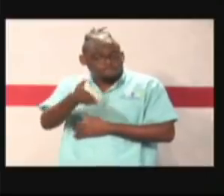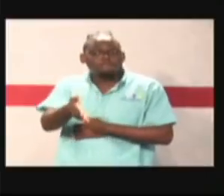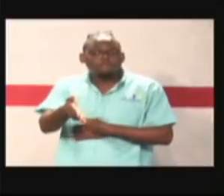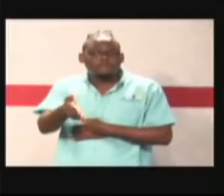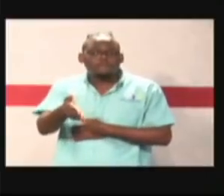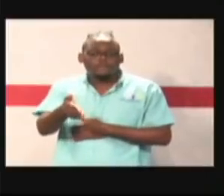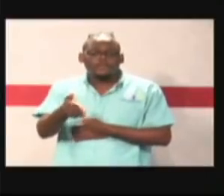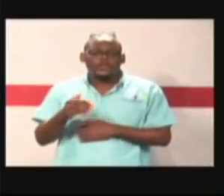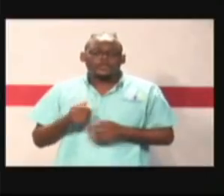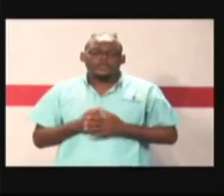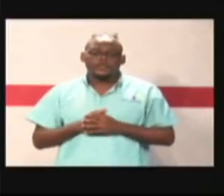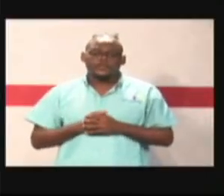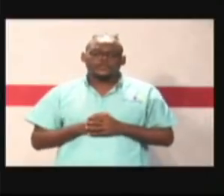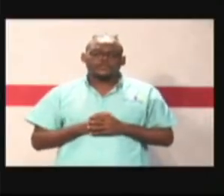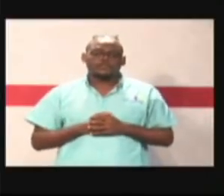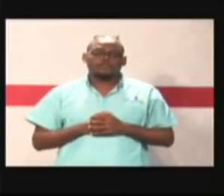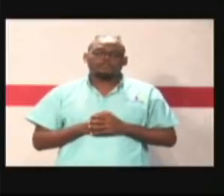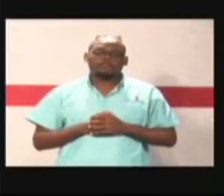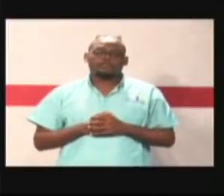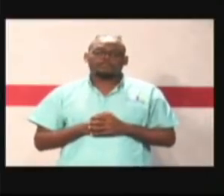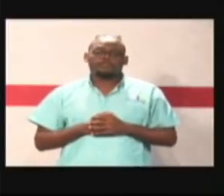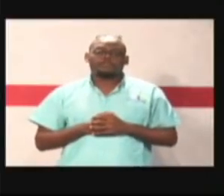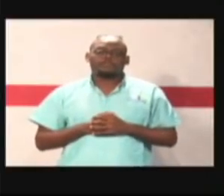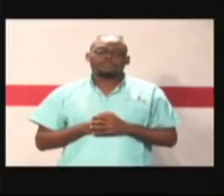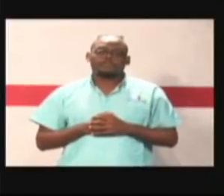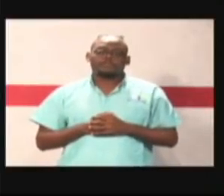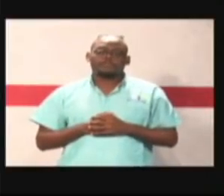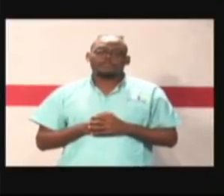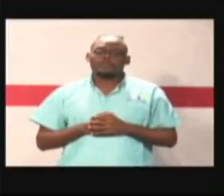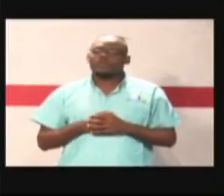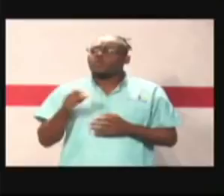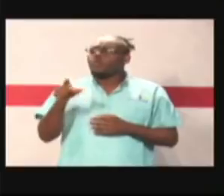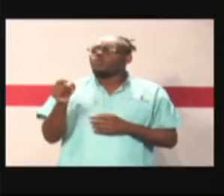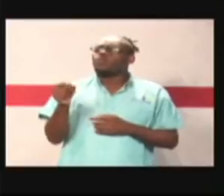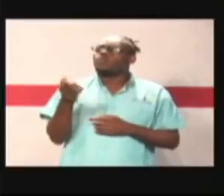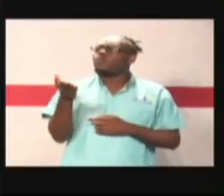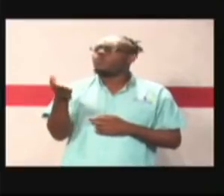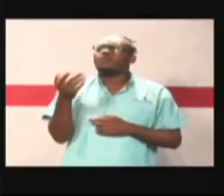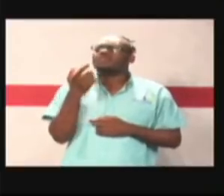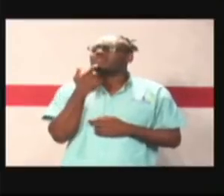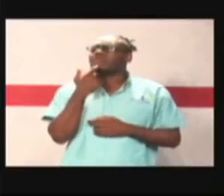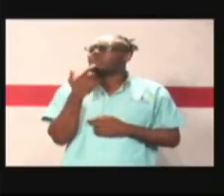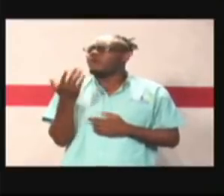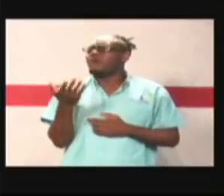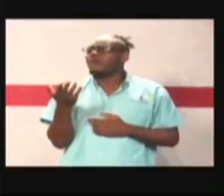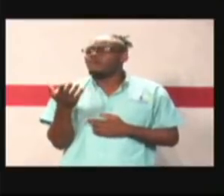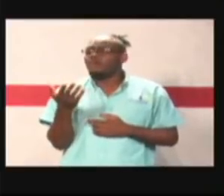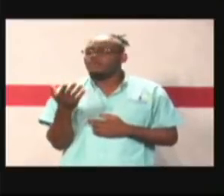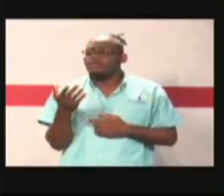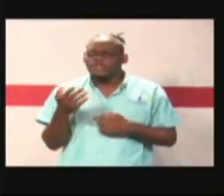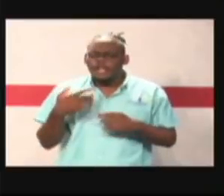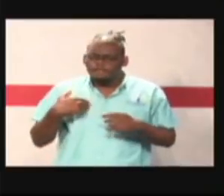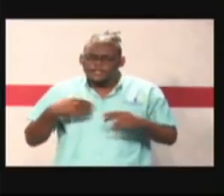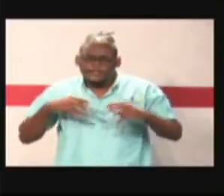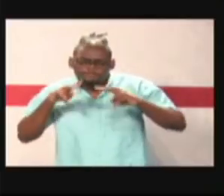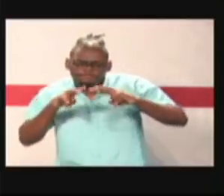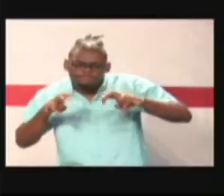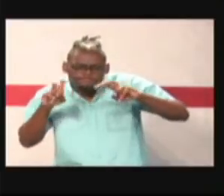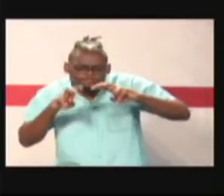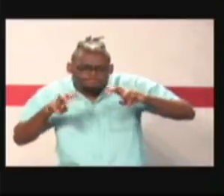media. The ad simply says, because our research is telling us that people with